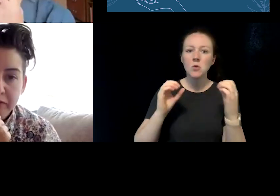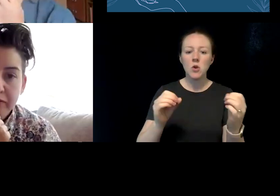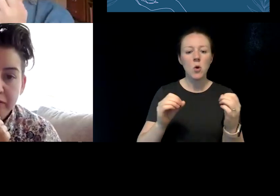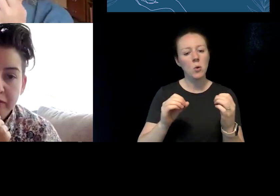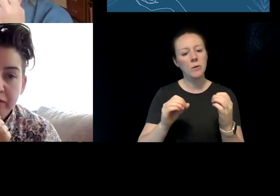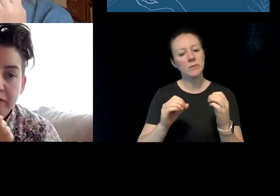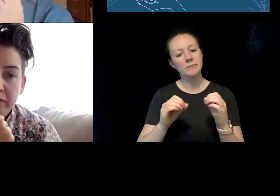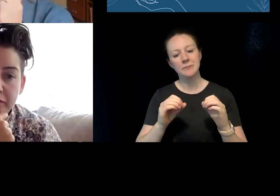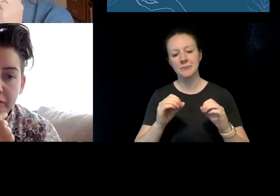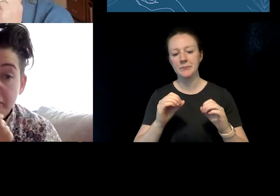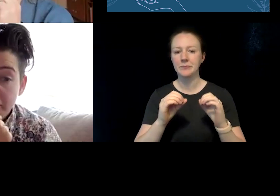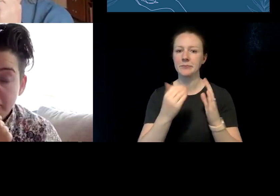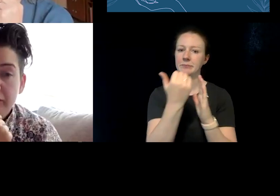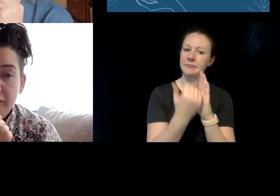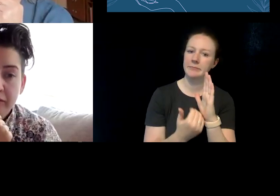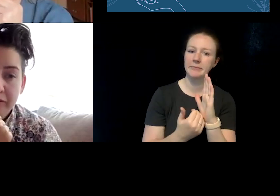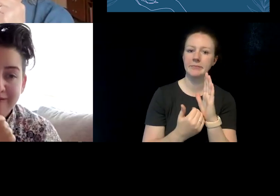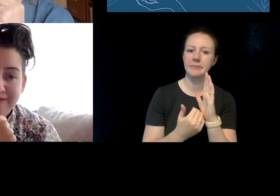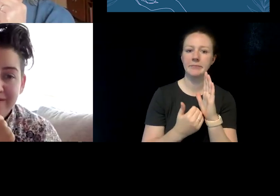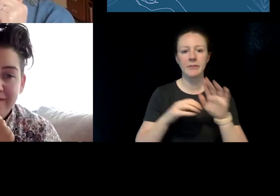anti-harassment policy, that's a huge flag.